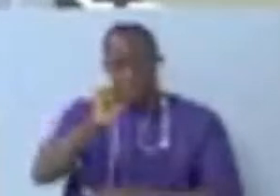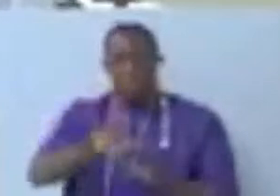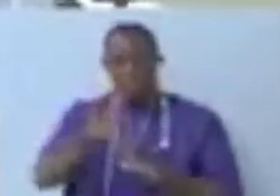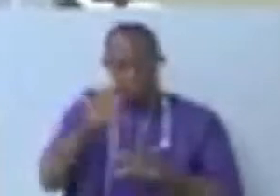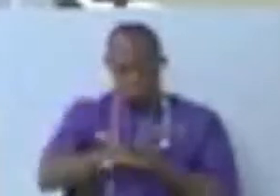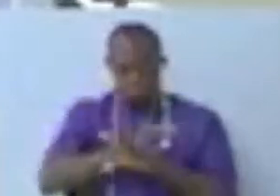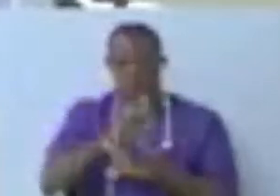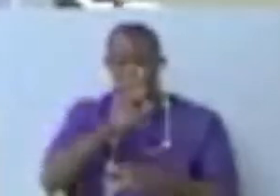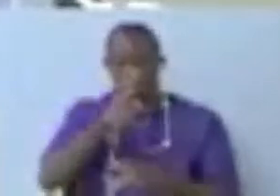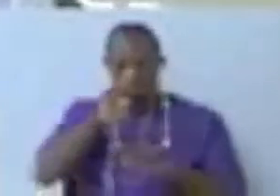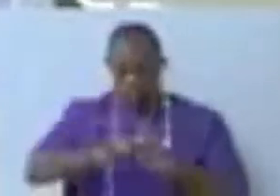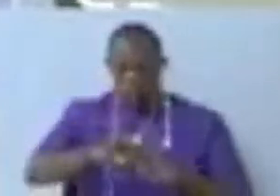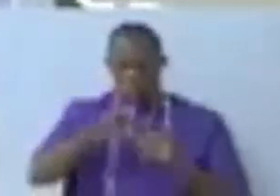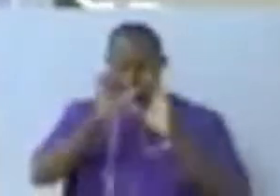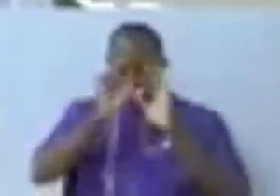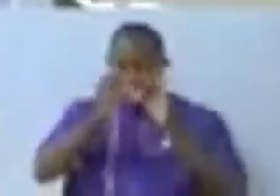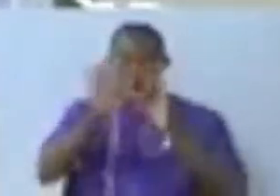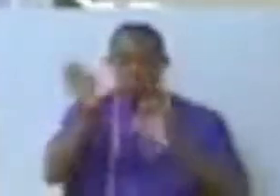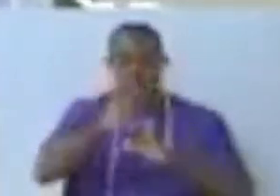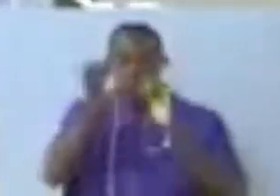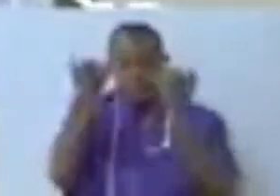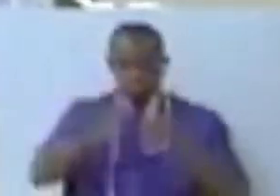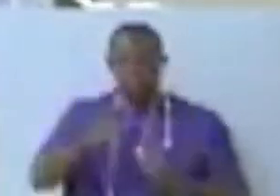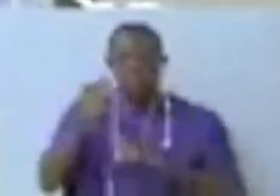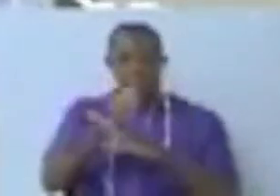Mr. Lamin Babadinding, the PIU